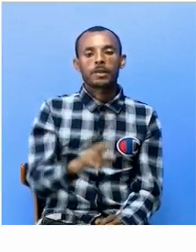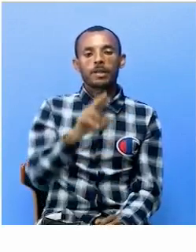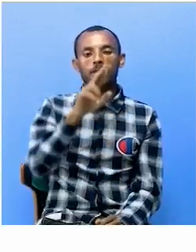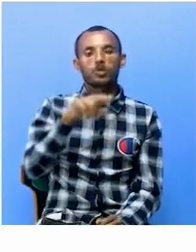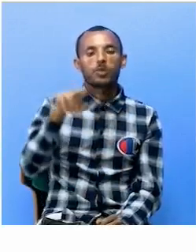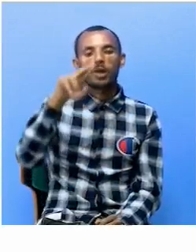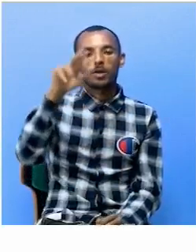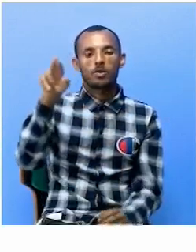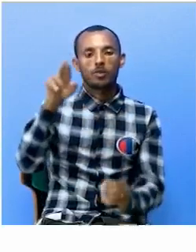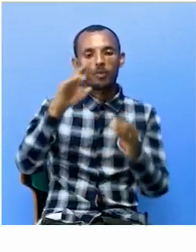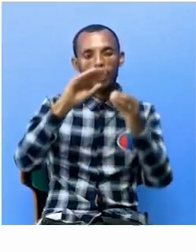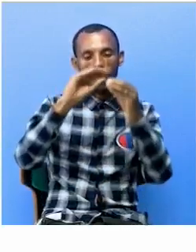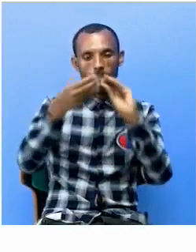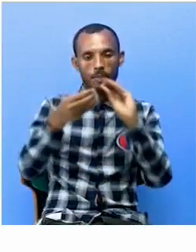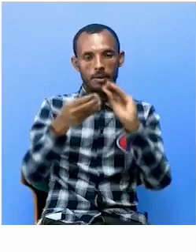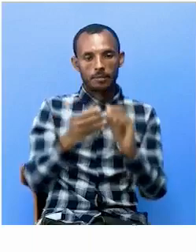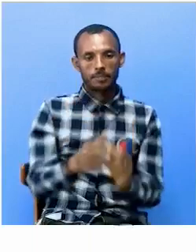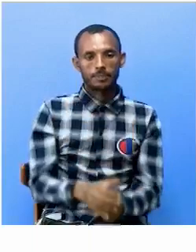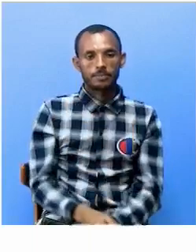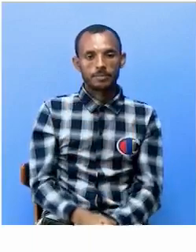a number.